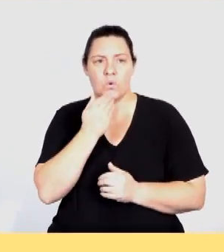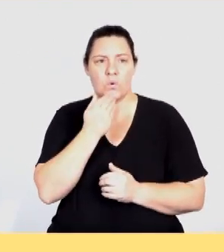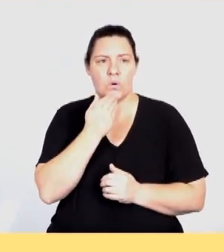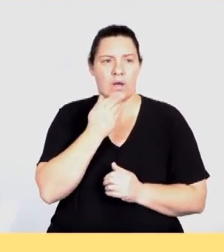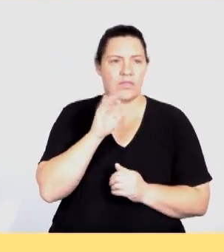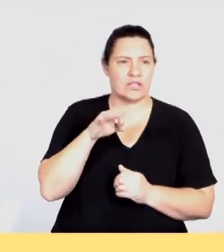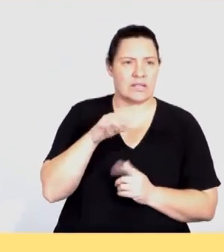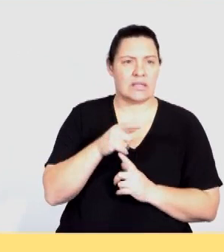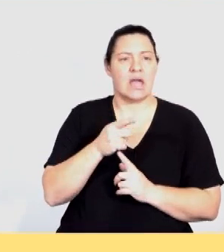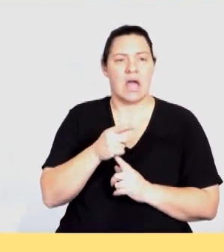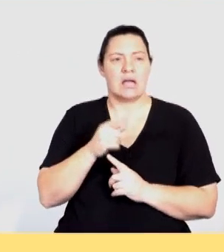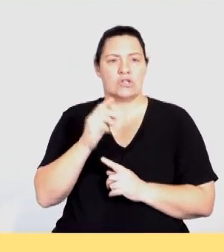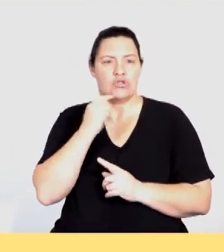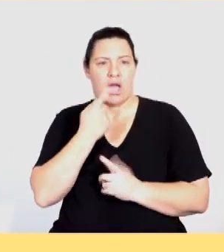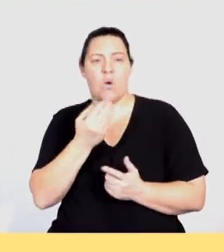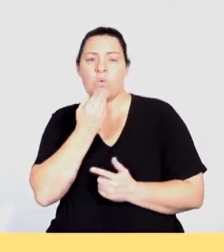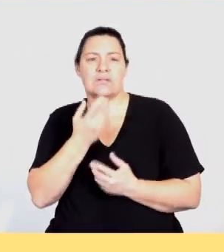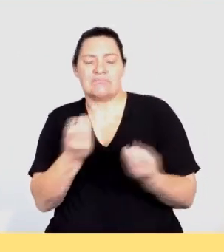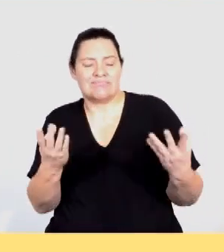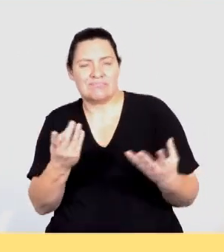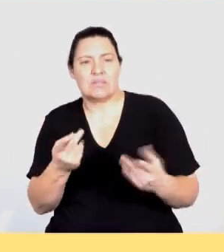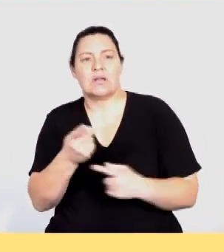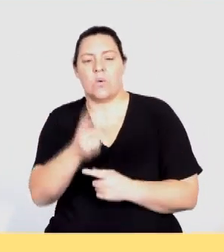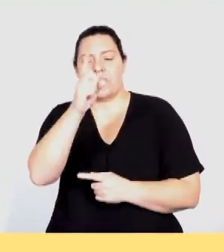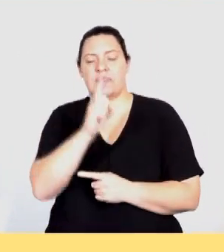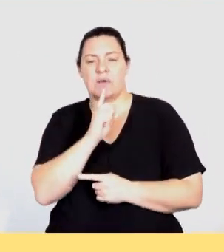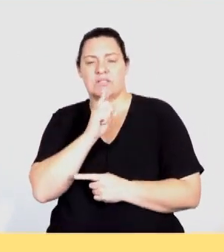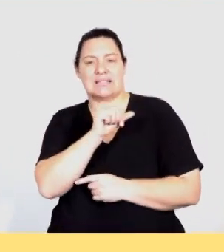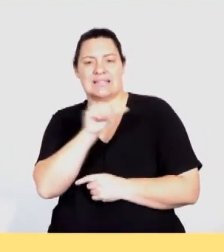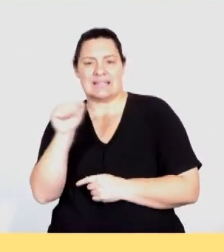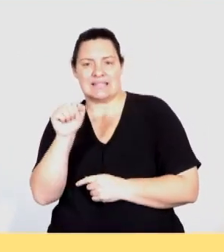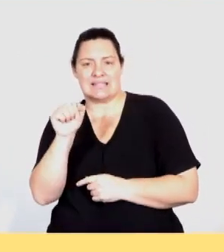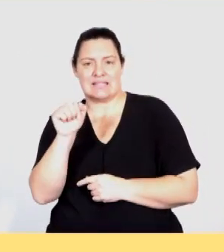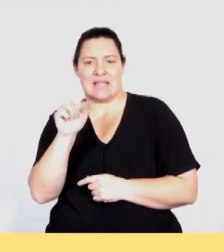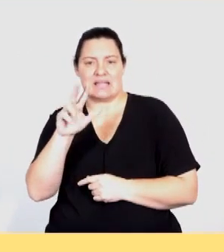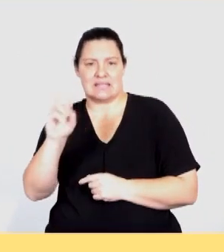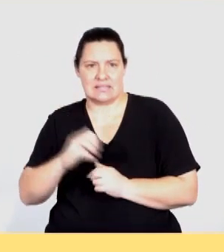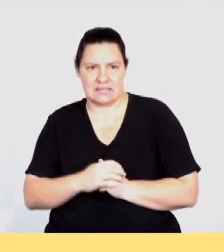D Sugar. How much was the invoice?